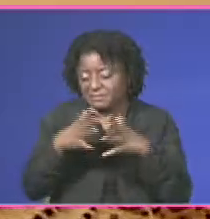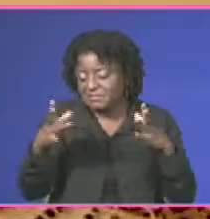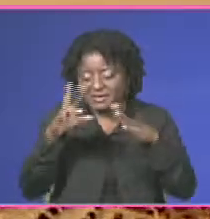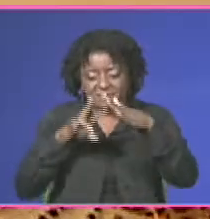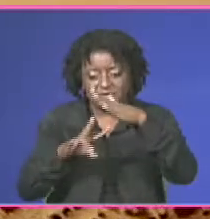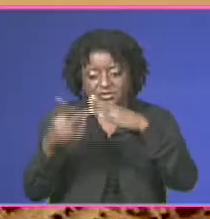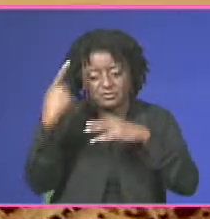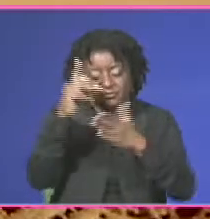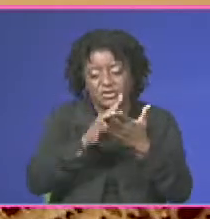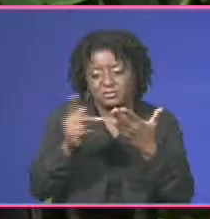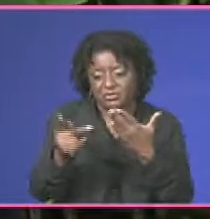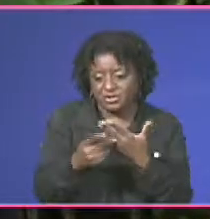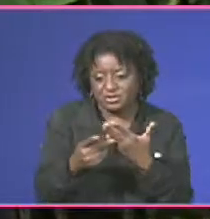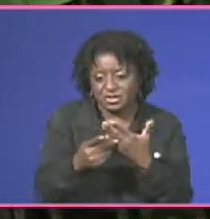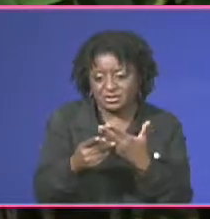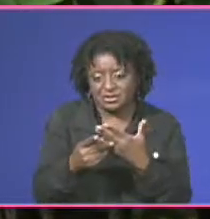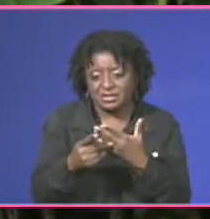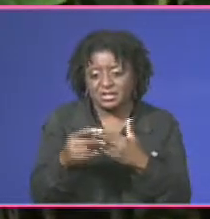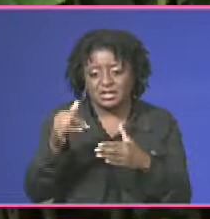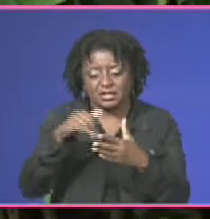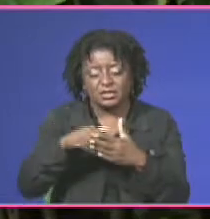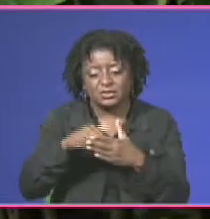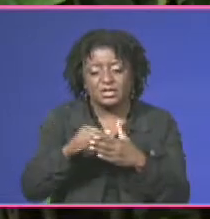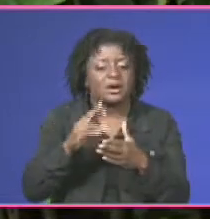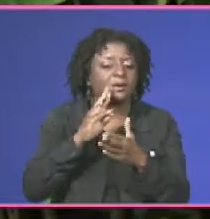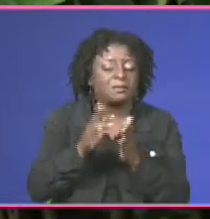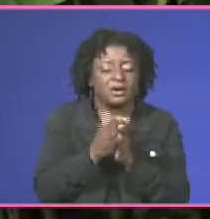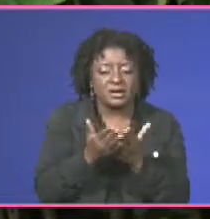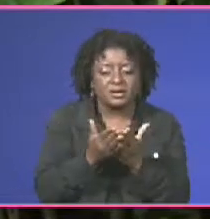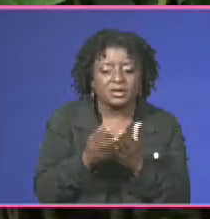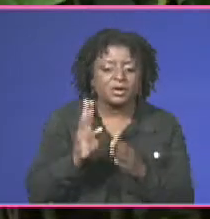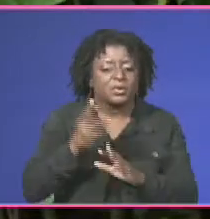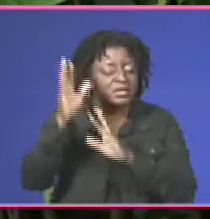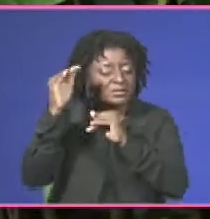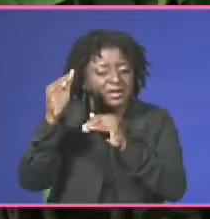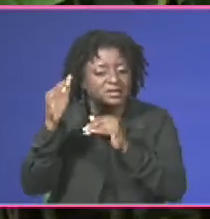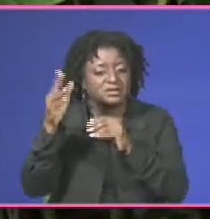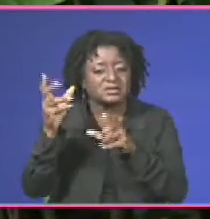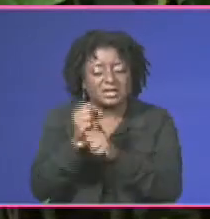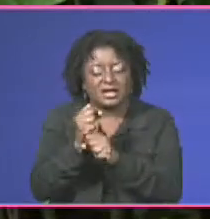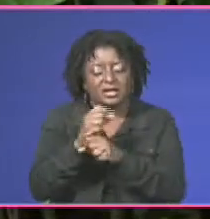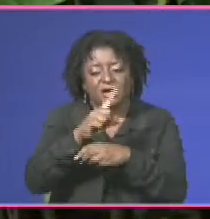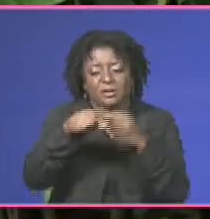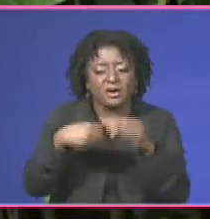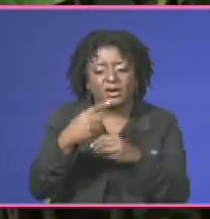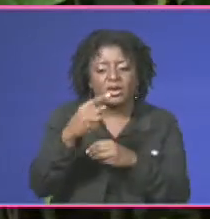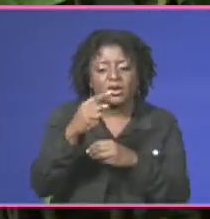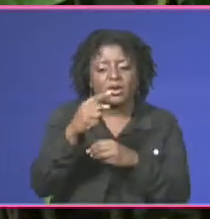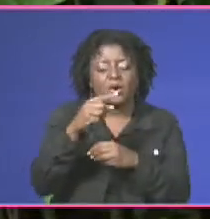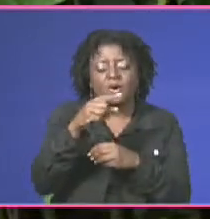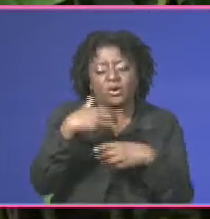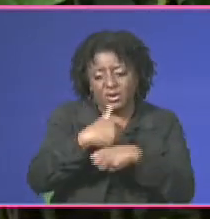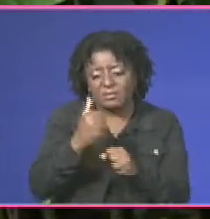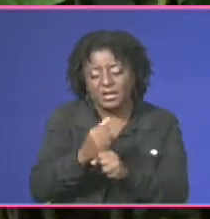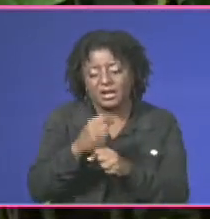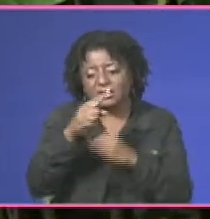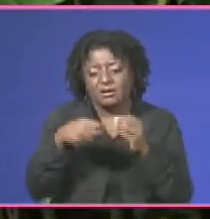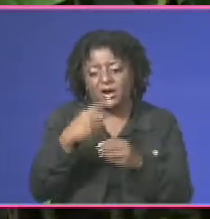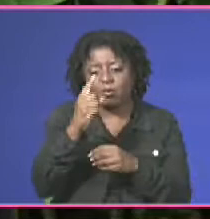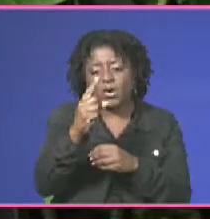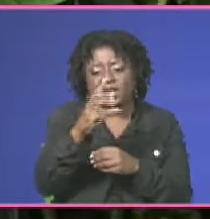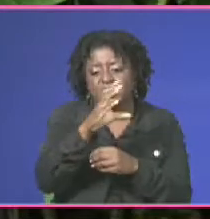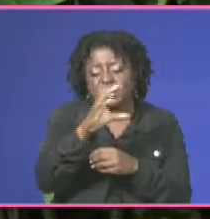a far reach. We also have an expectancy to possibly hit around 100,000 copies within a period of probably about